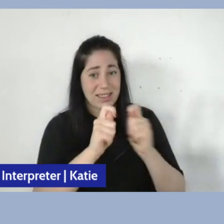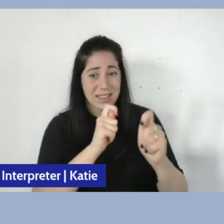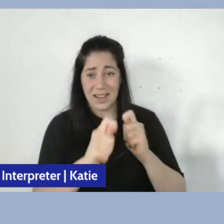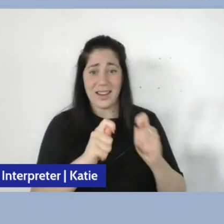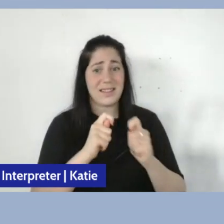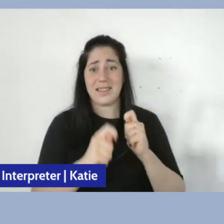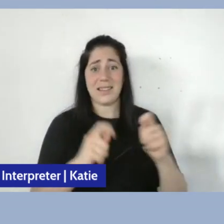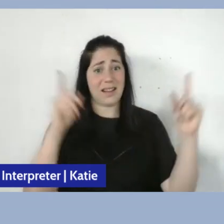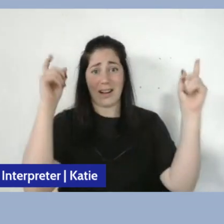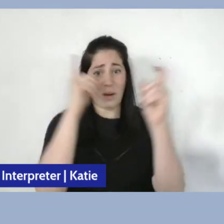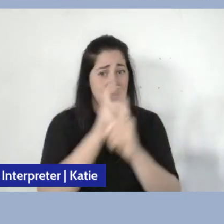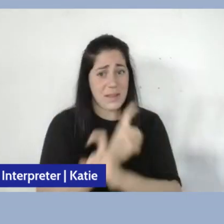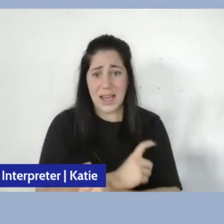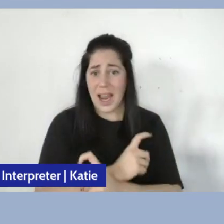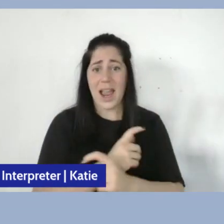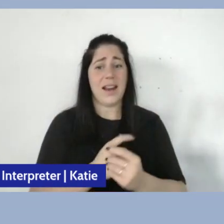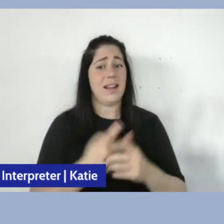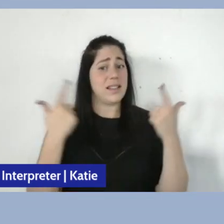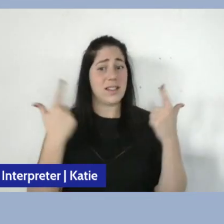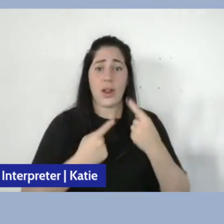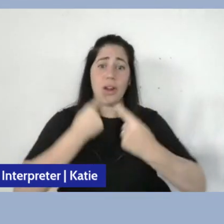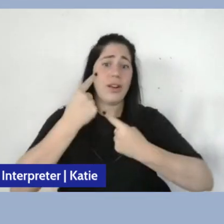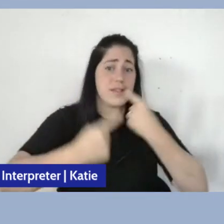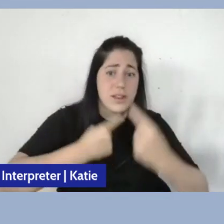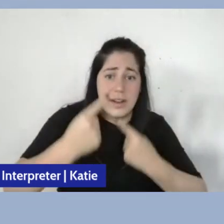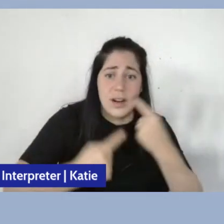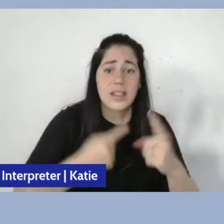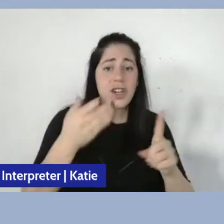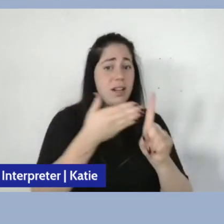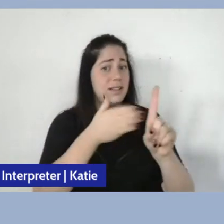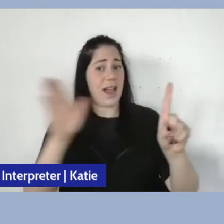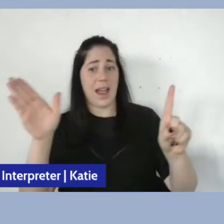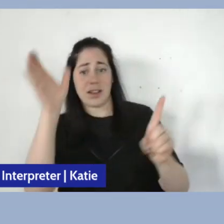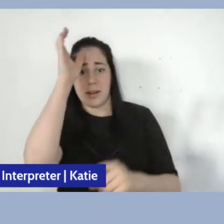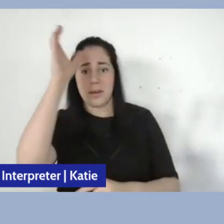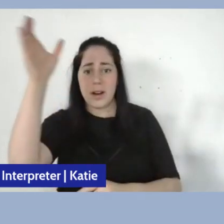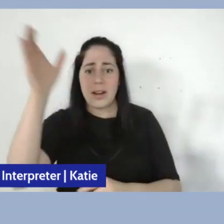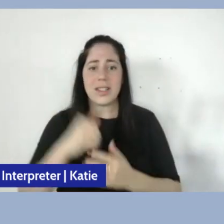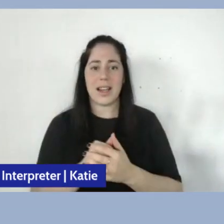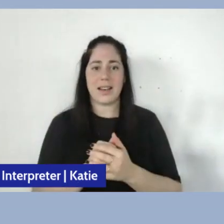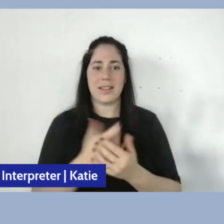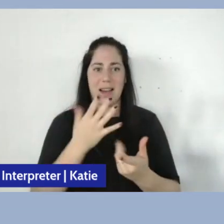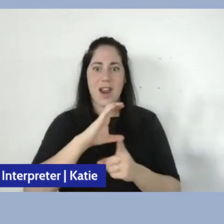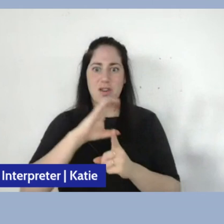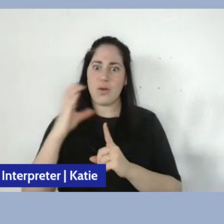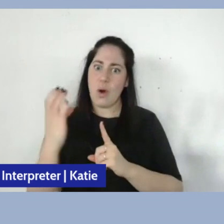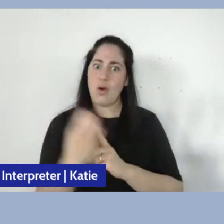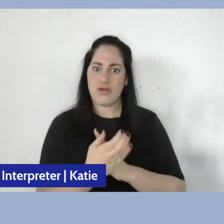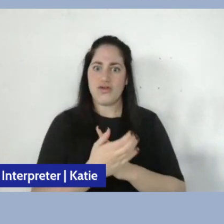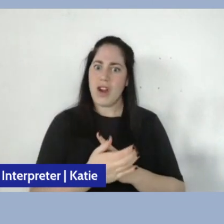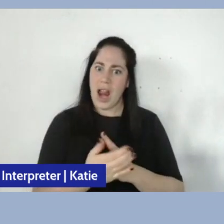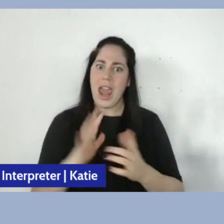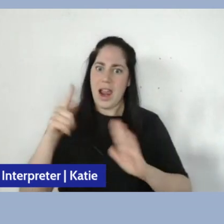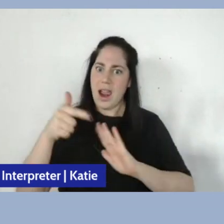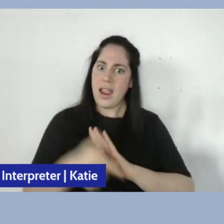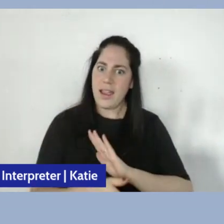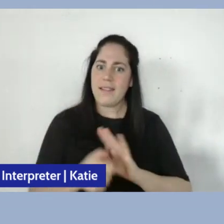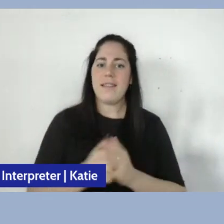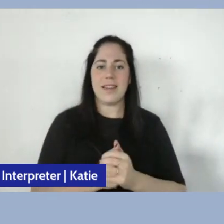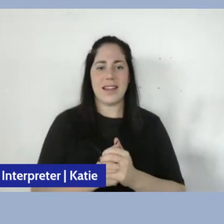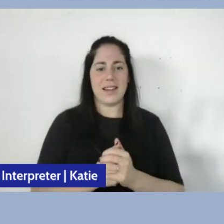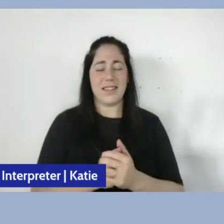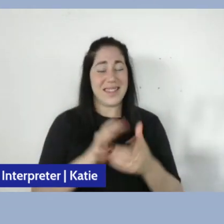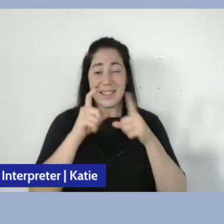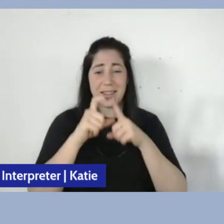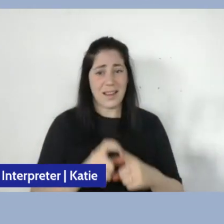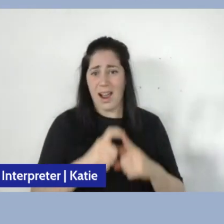intricate instructions, abstract concepts, and culturally loaded content that doesn't quite easily translate between